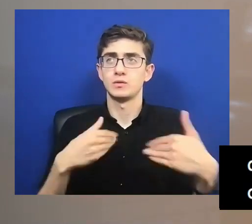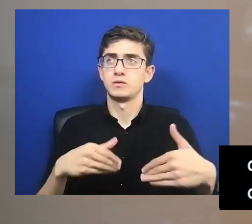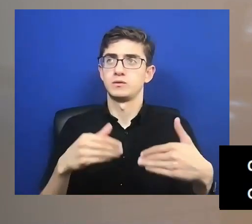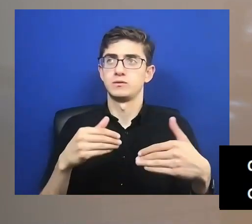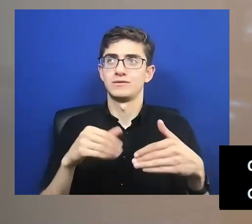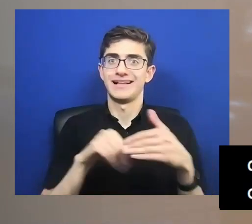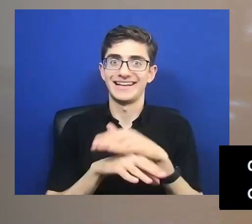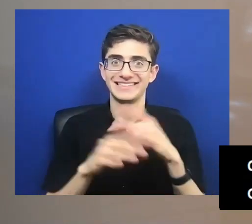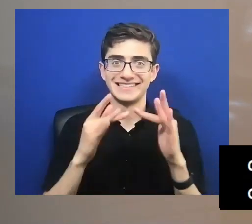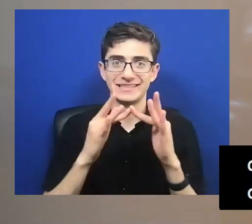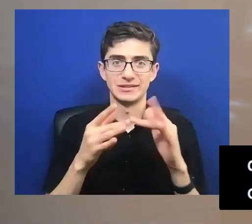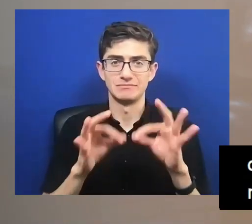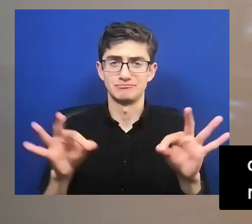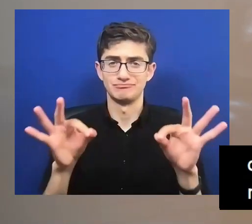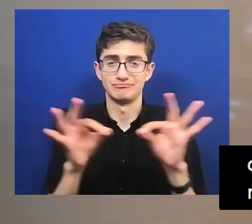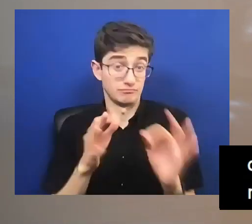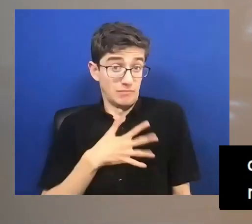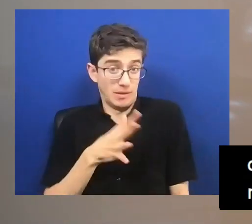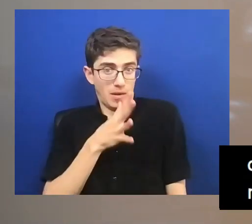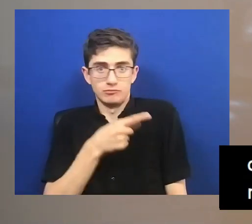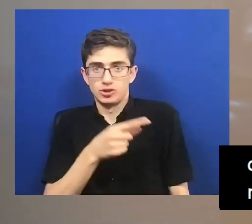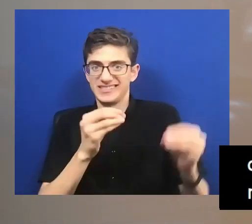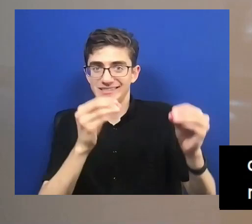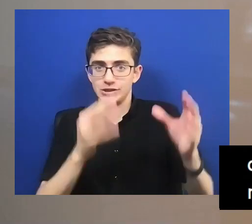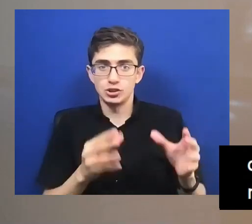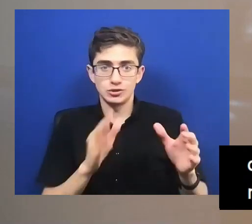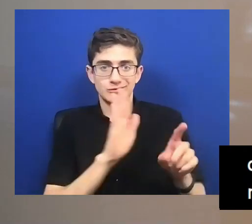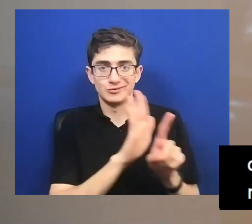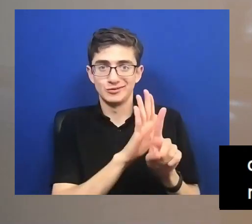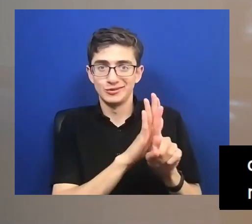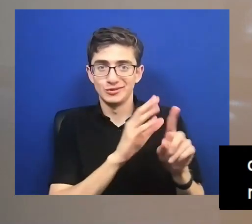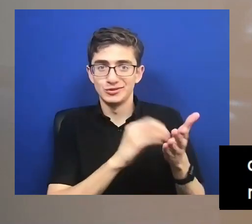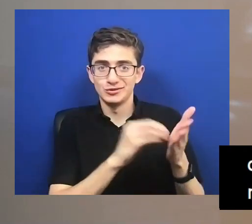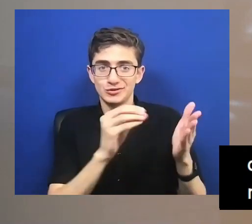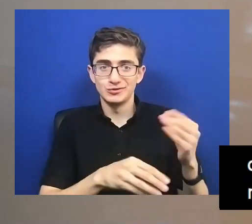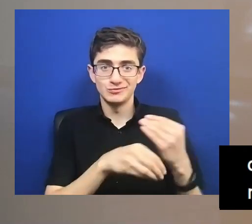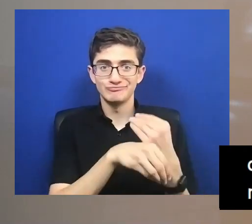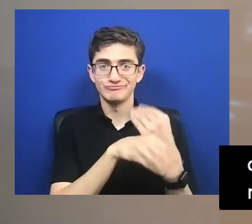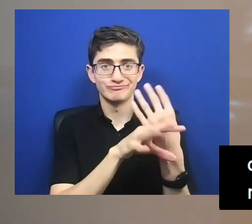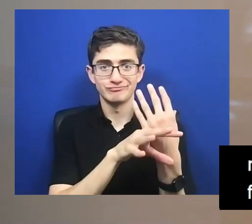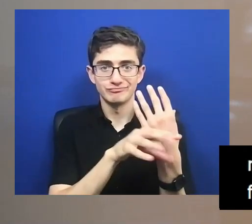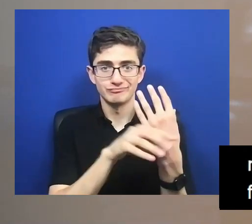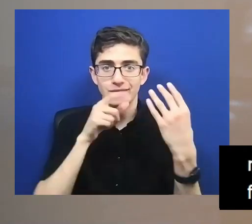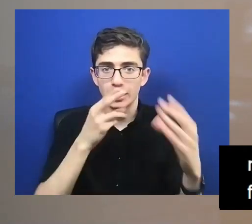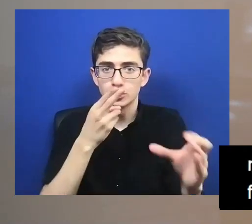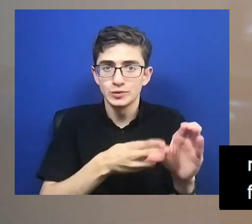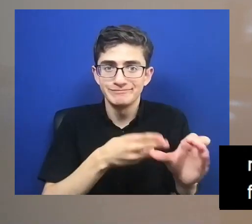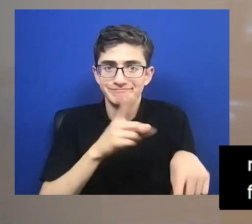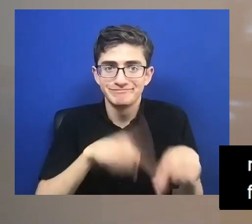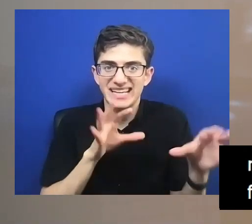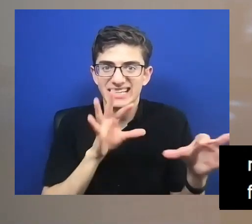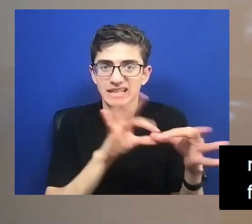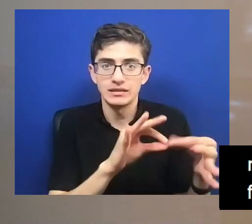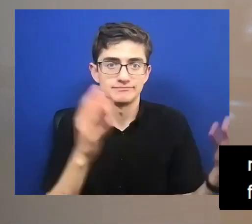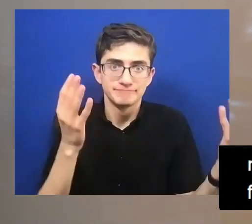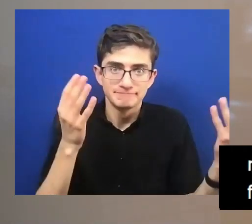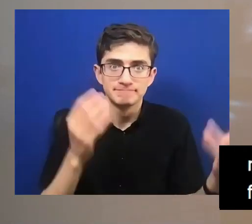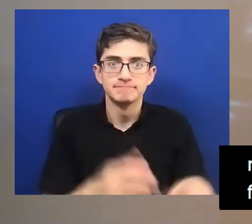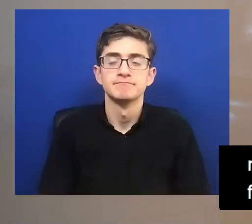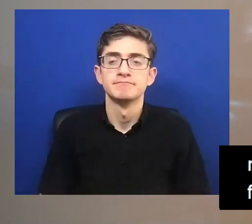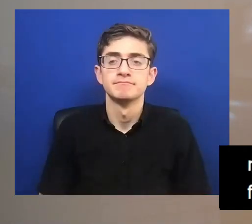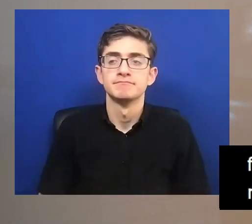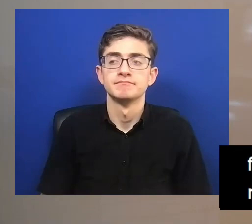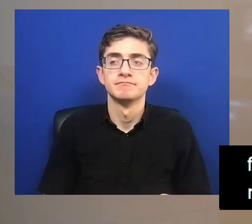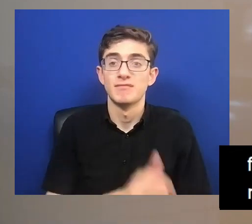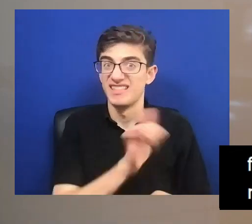her students weren't connected, and you heard about that earlier too. But in addition to that, it wasn't just access to broadband, but it was